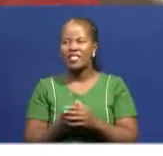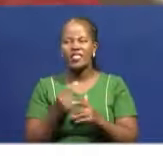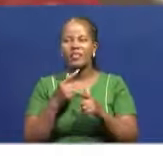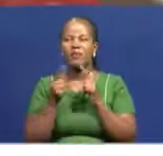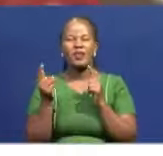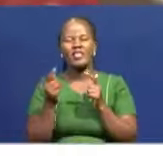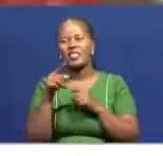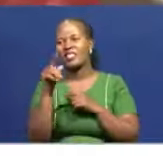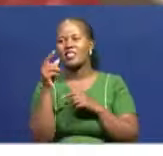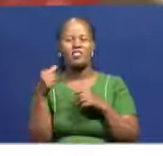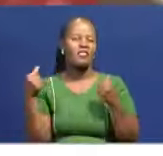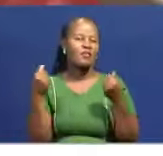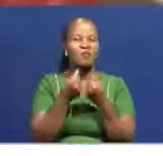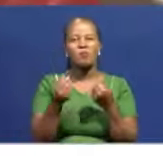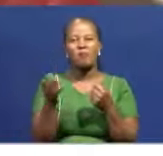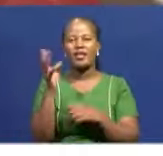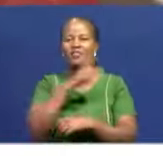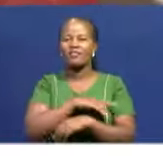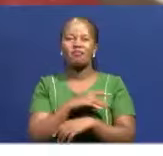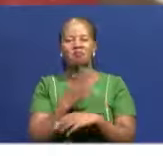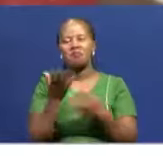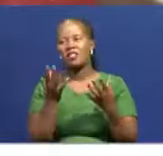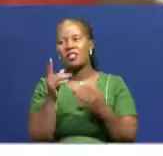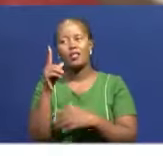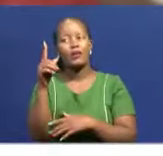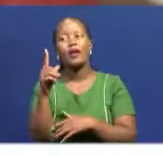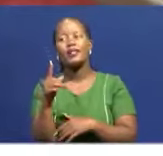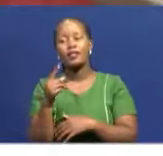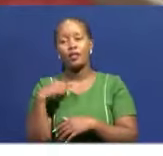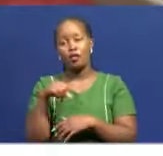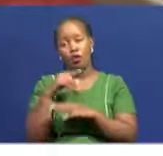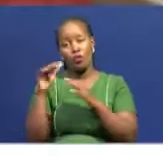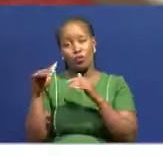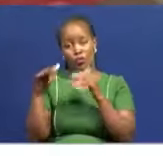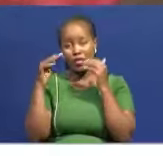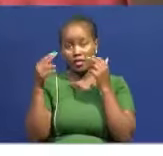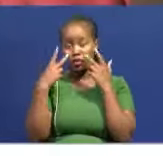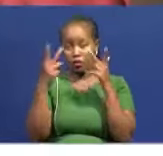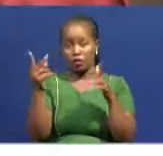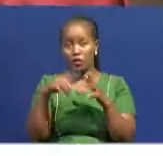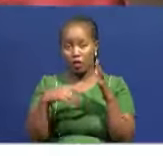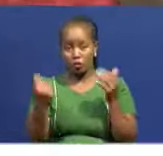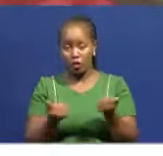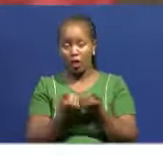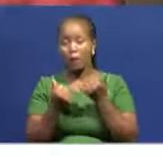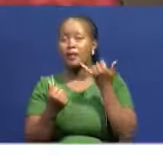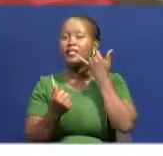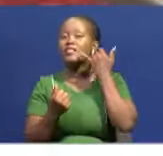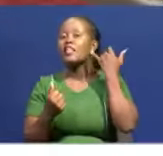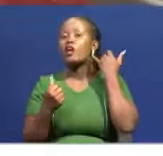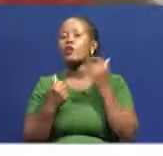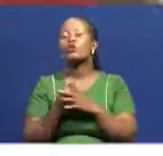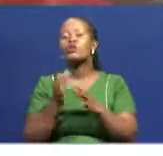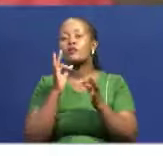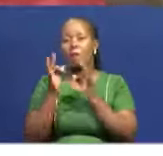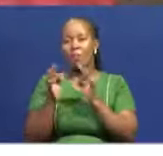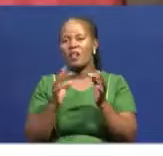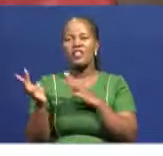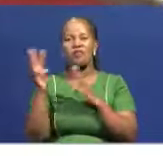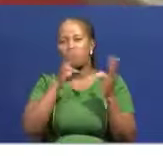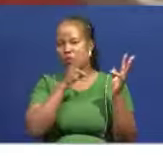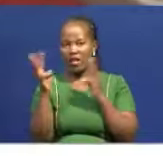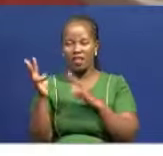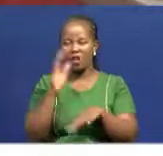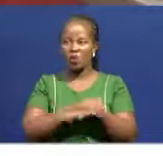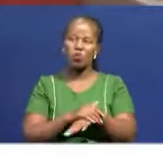day one. So let's see how it goes in Nakuru. If the weather is better and if the ground is better, you know, that